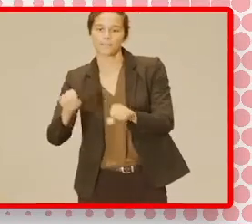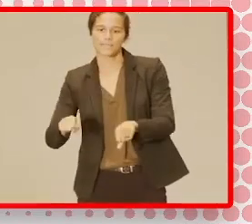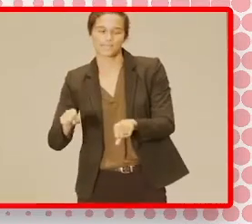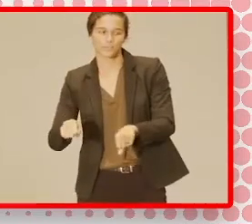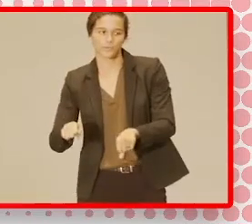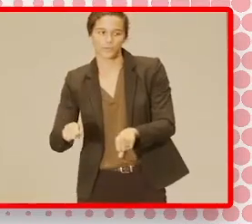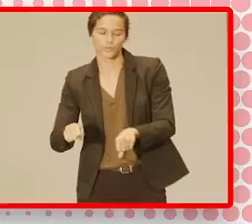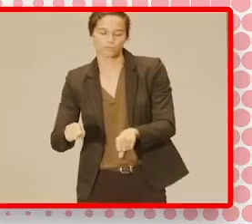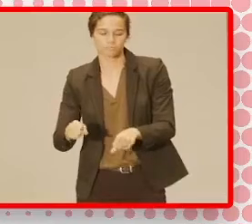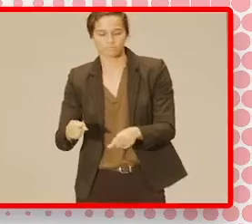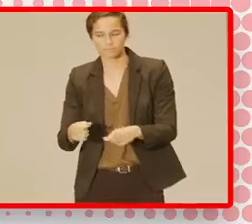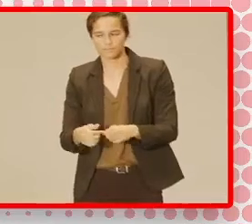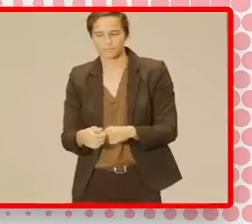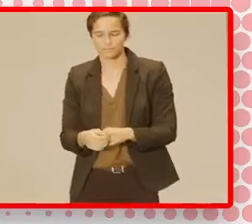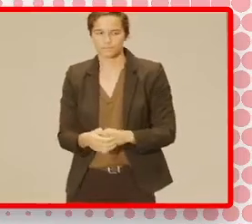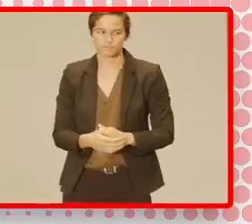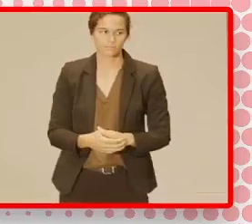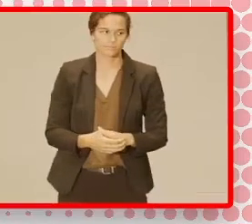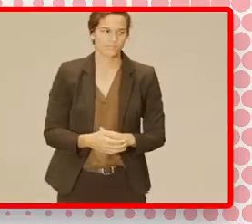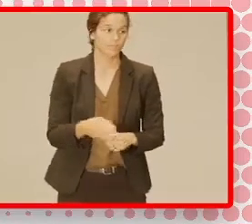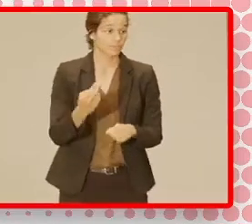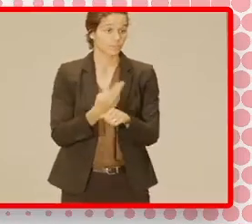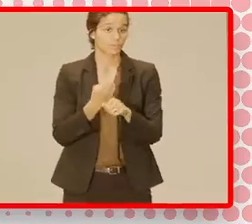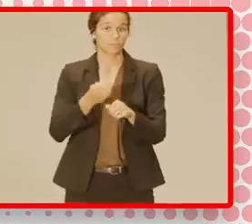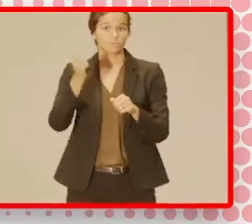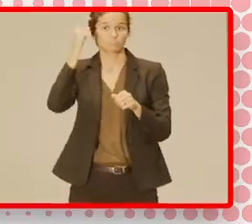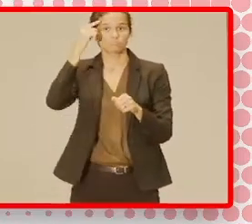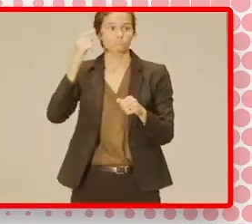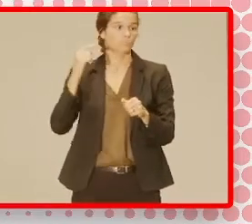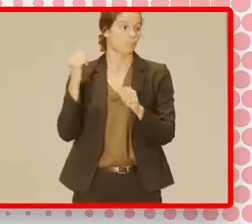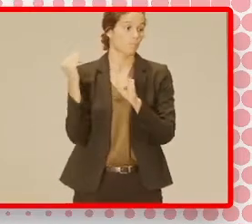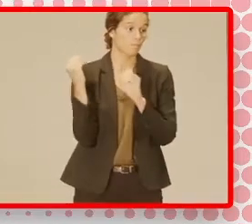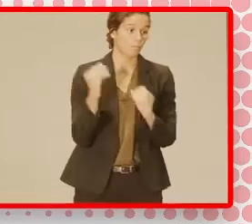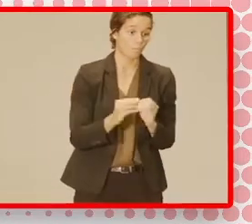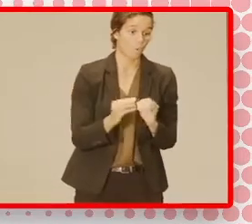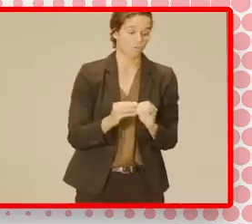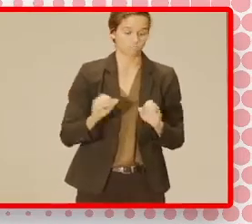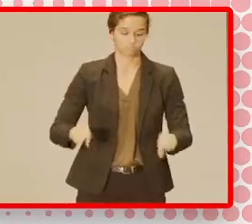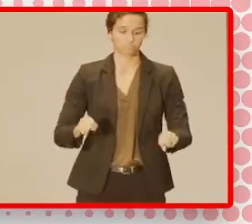but by using more of it, I can be successful.